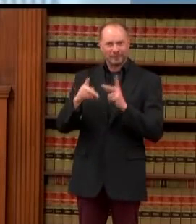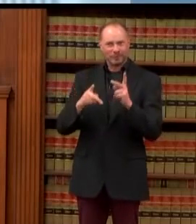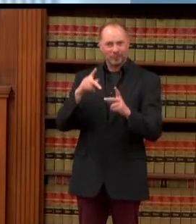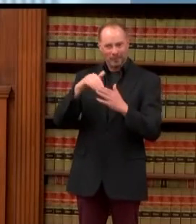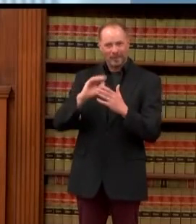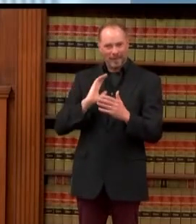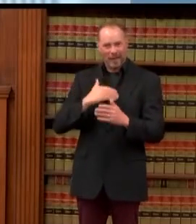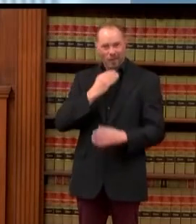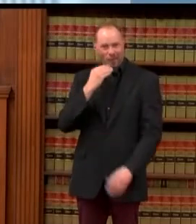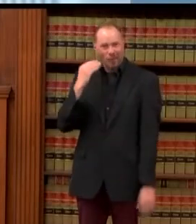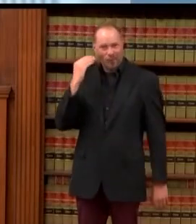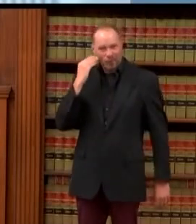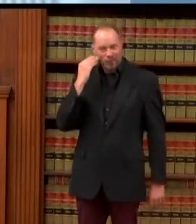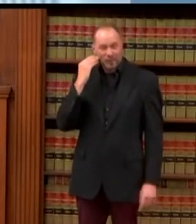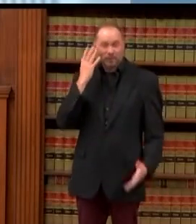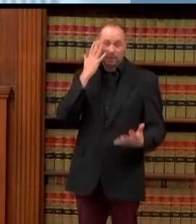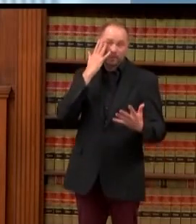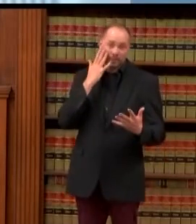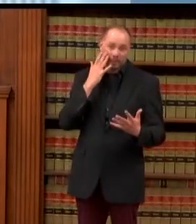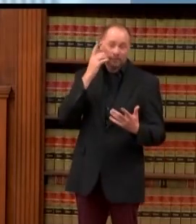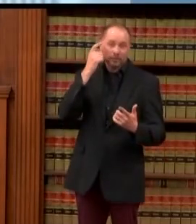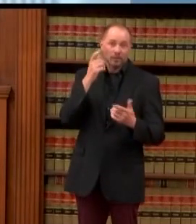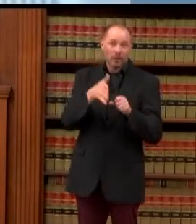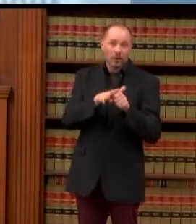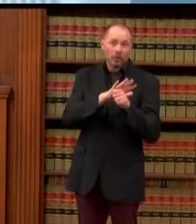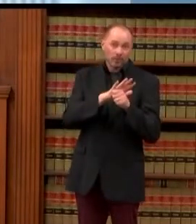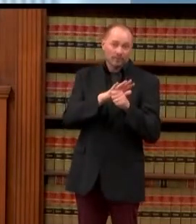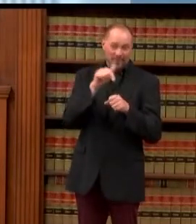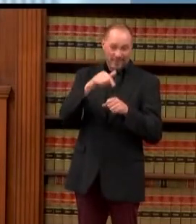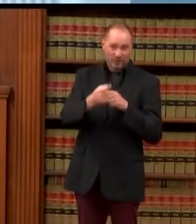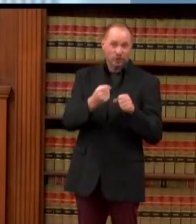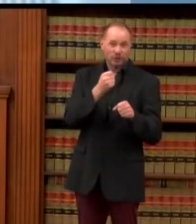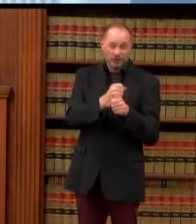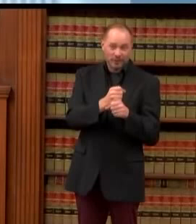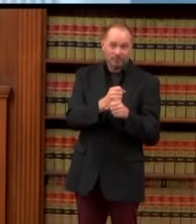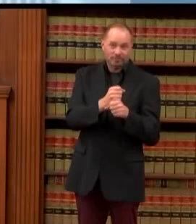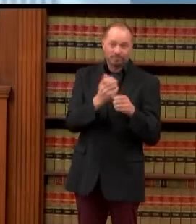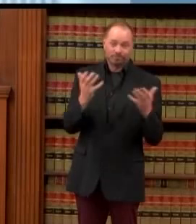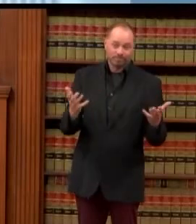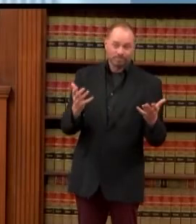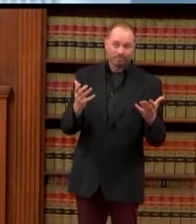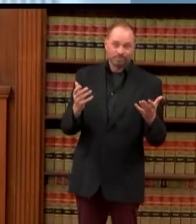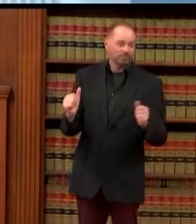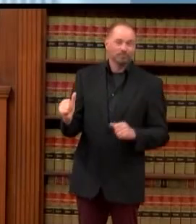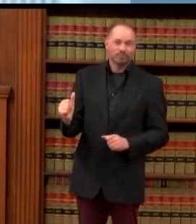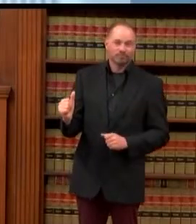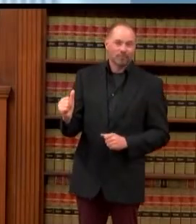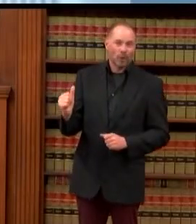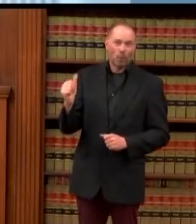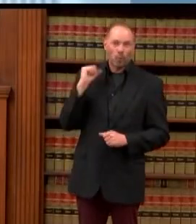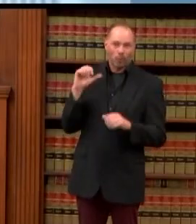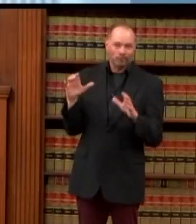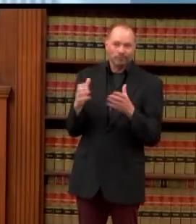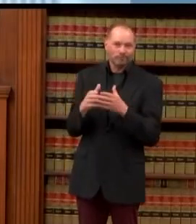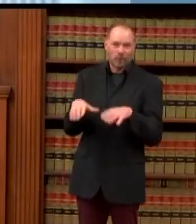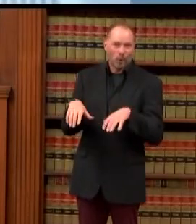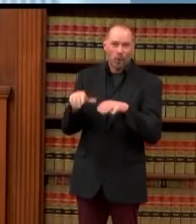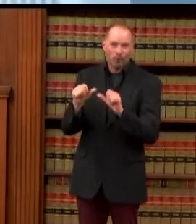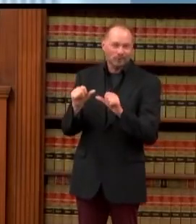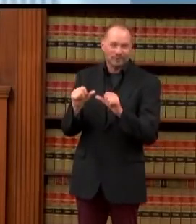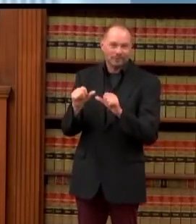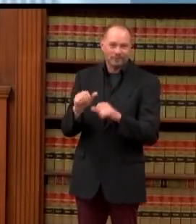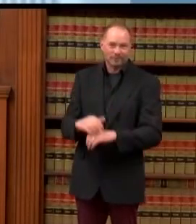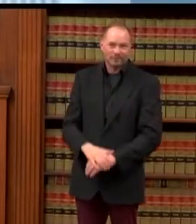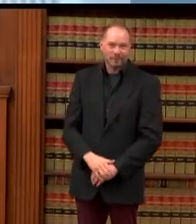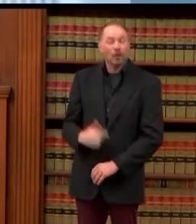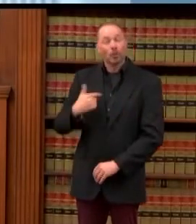home. Unfortunately, due to COVID-19, this year we will not be hosting that gathering.